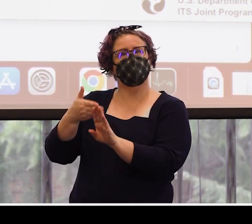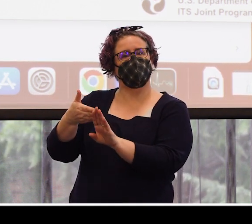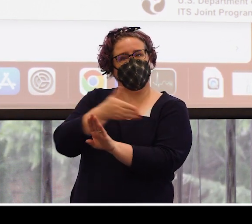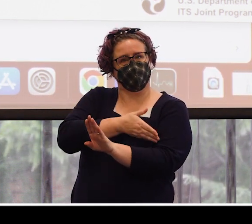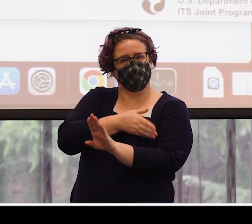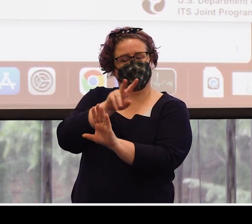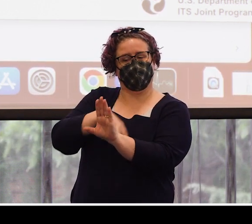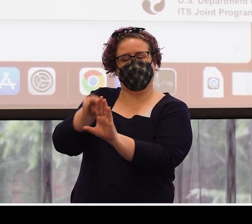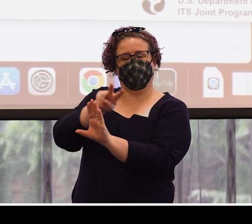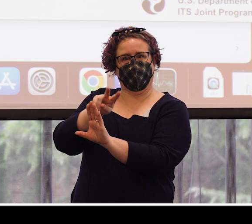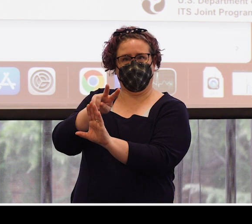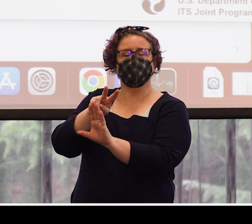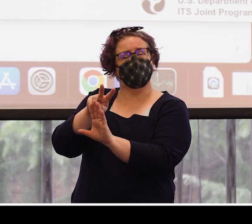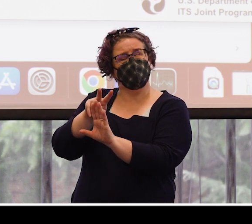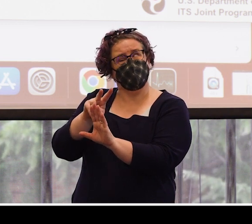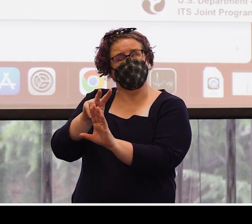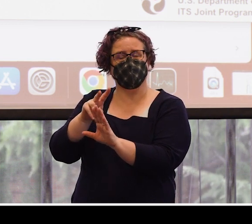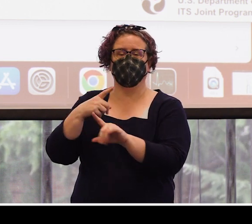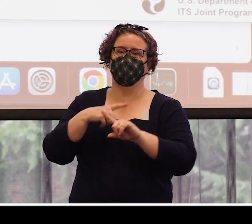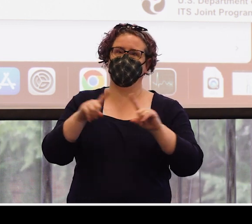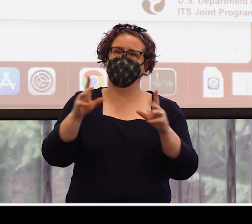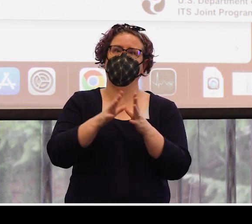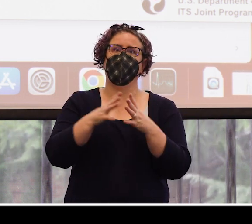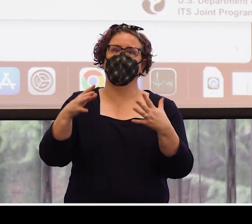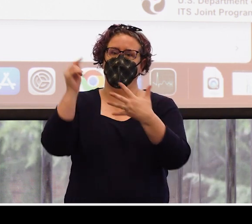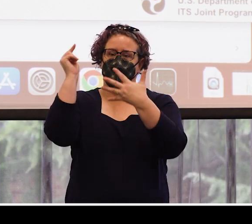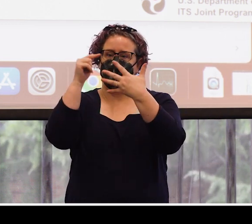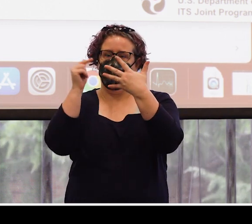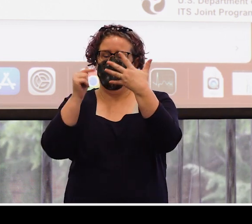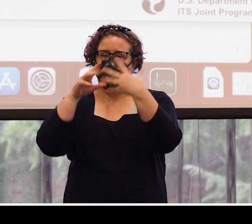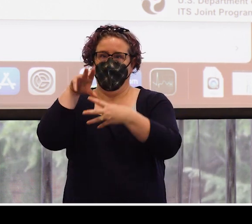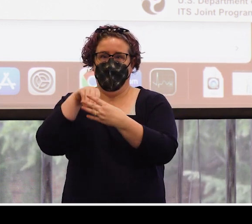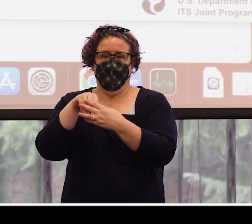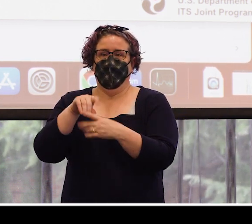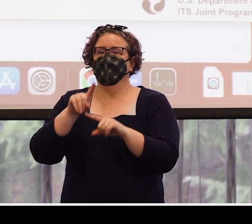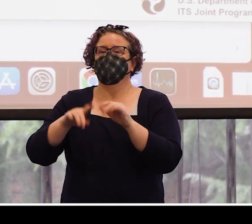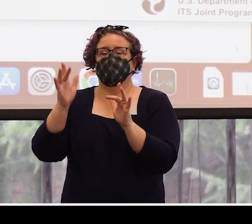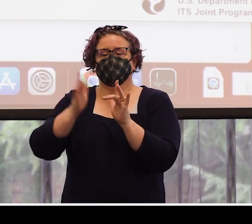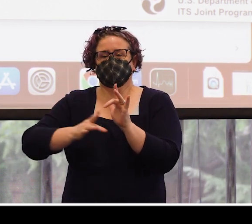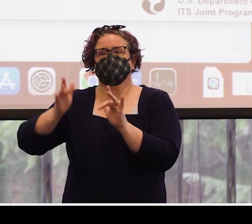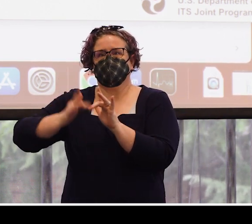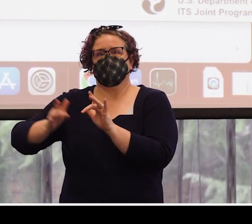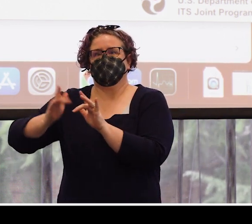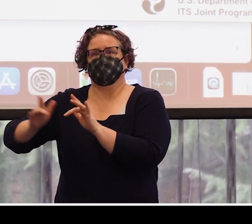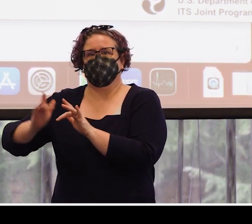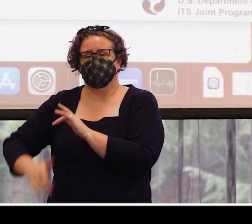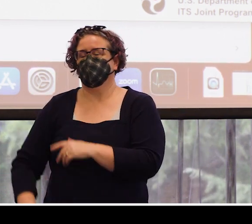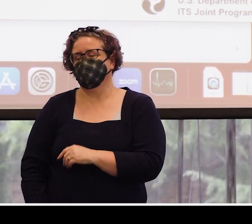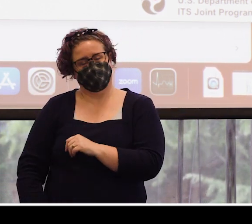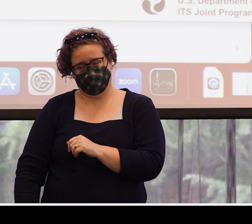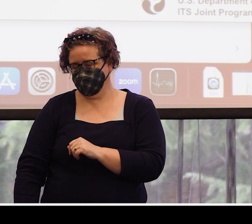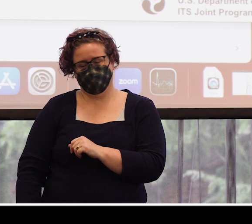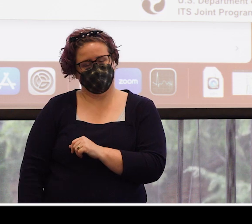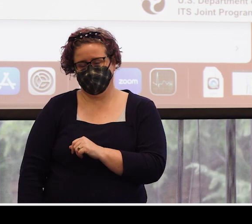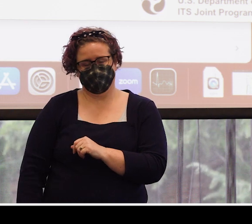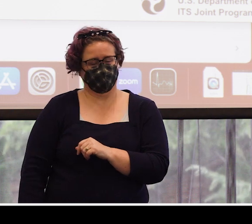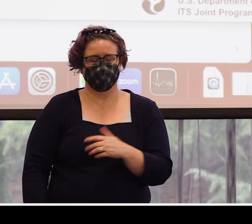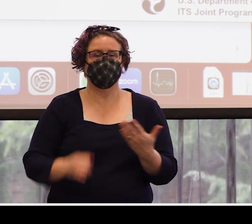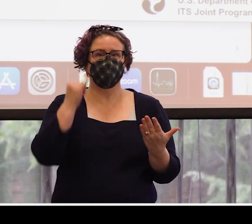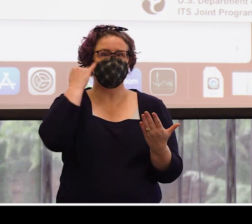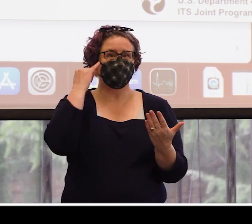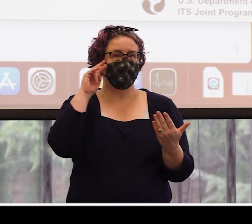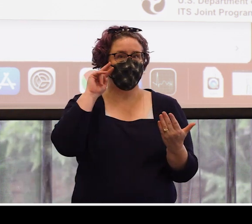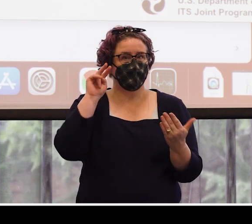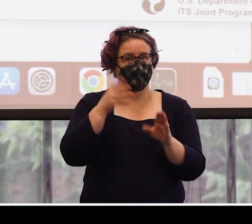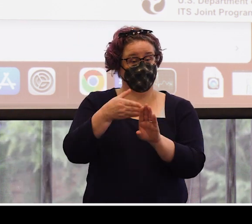route. But there is a lot of detail involved, and you're not able to skip past details. So, for example, if I want to preview a